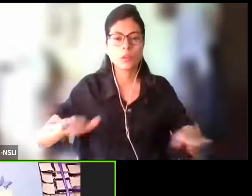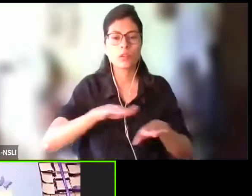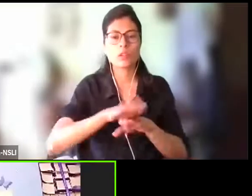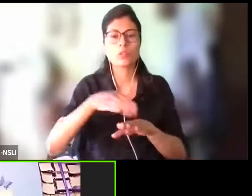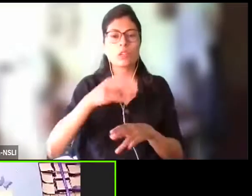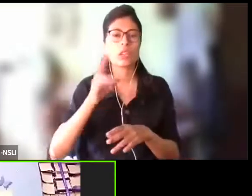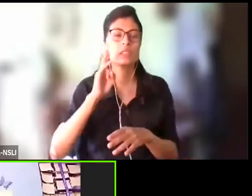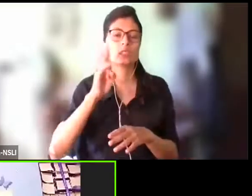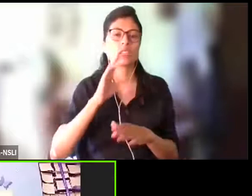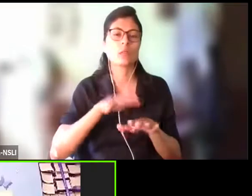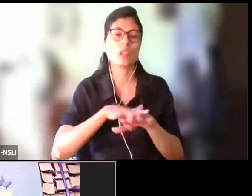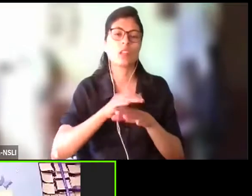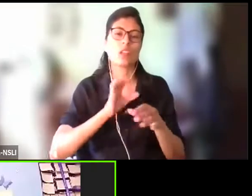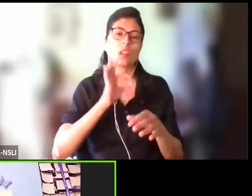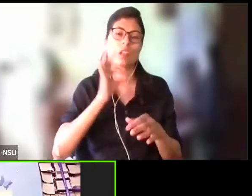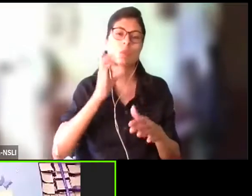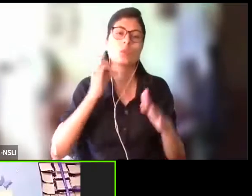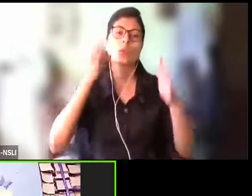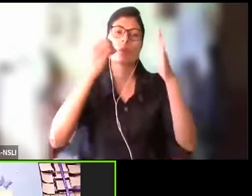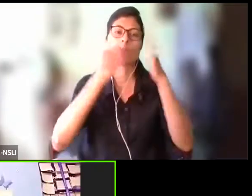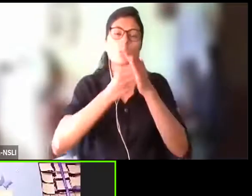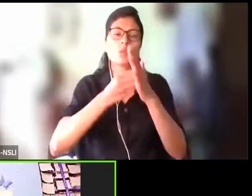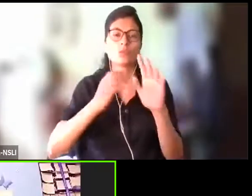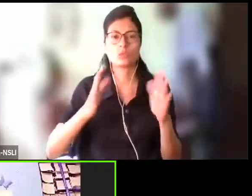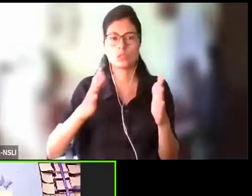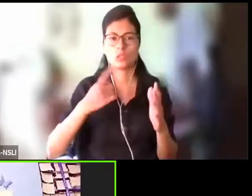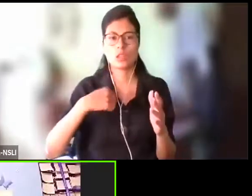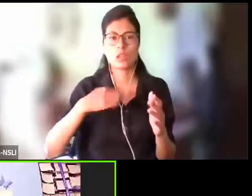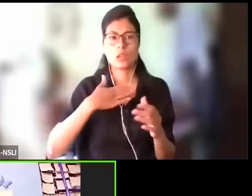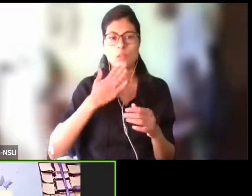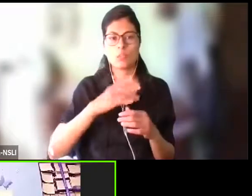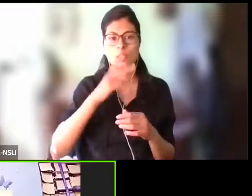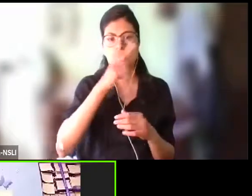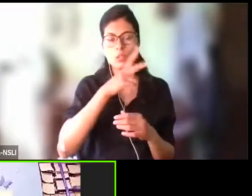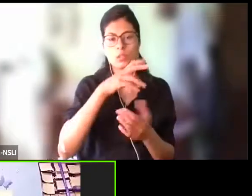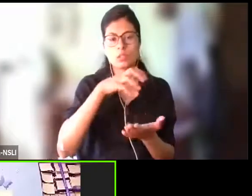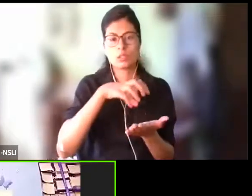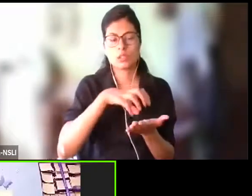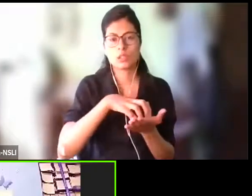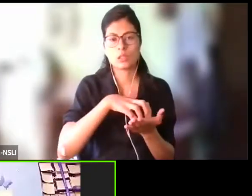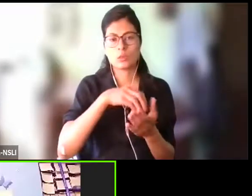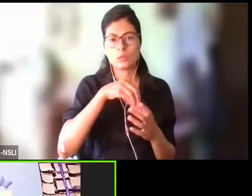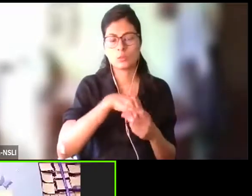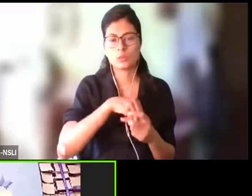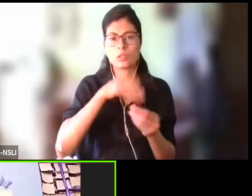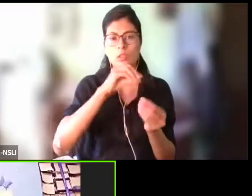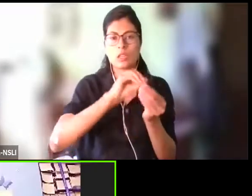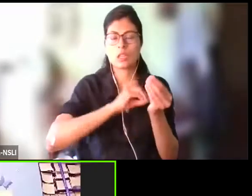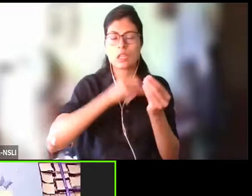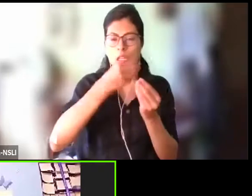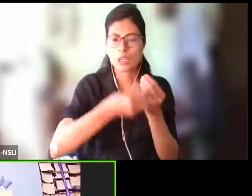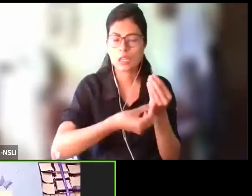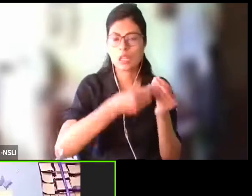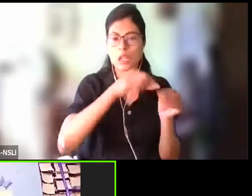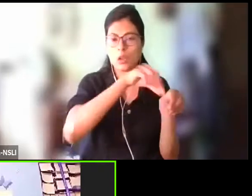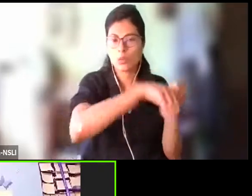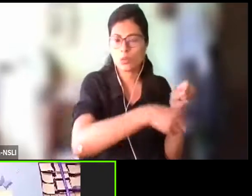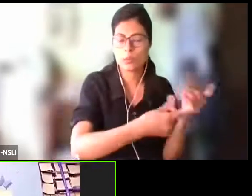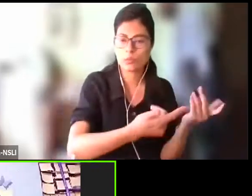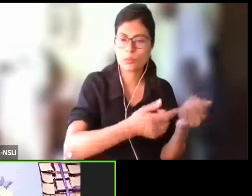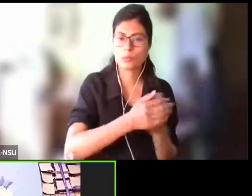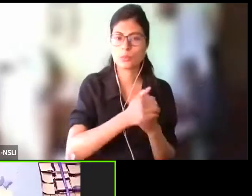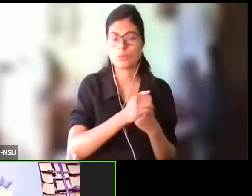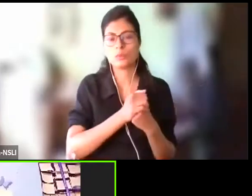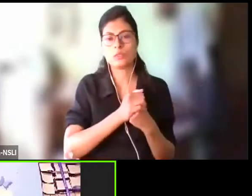we plant banana, and we employ their mothers to work in those farms. And the